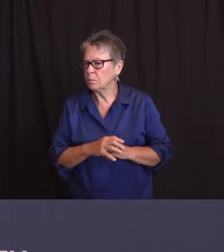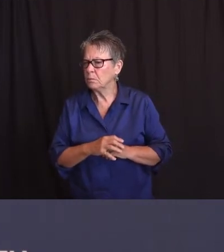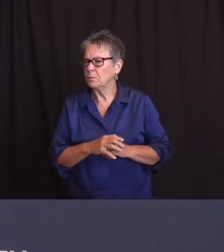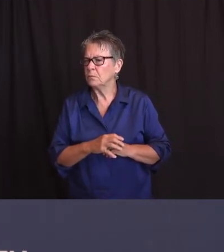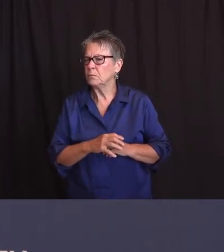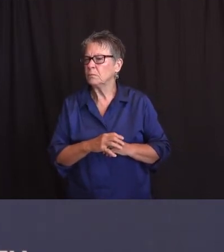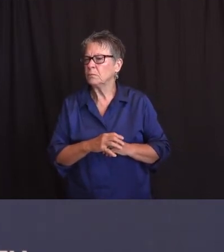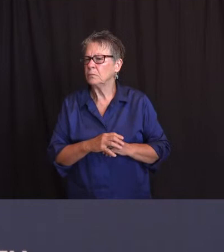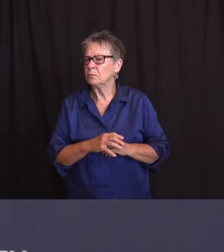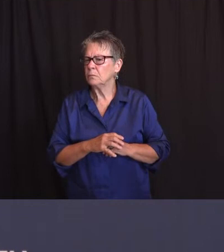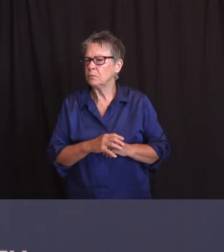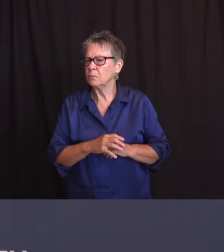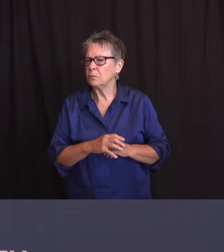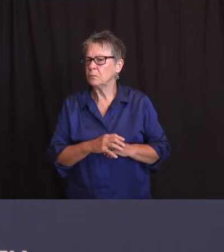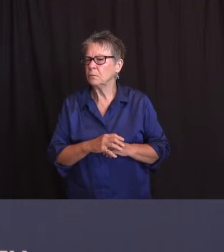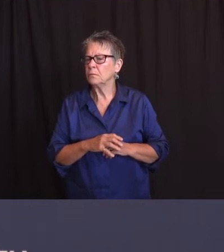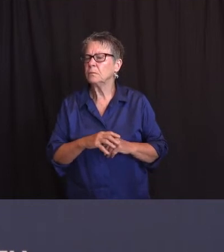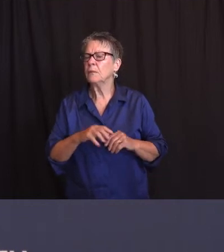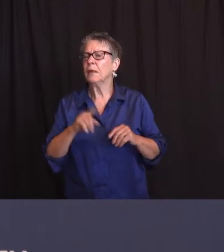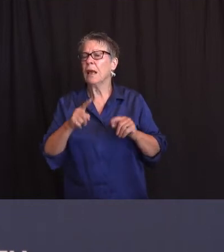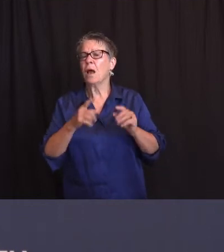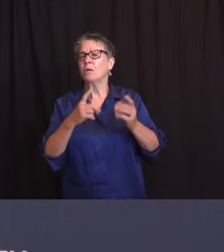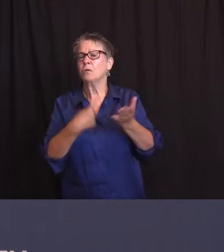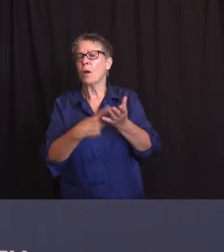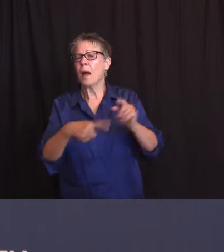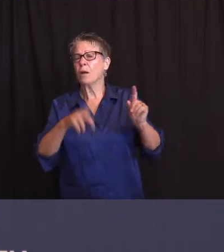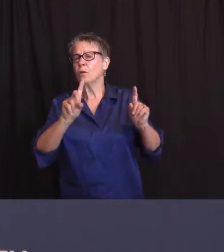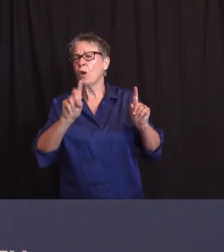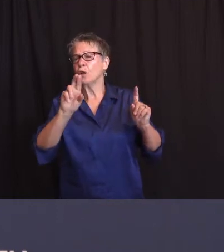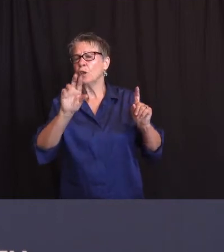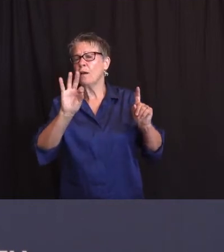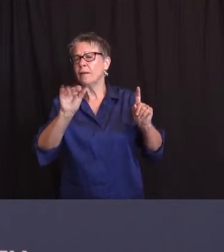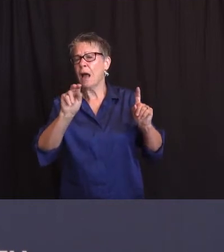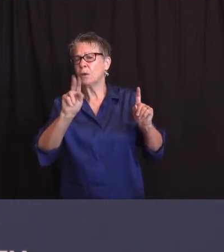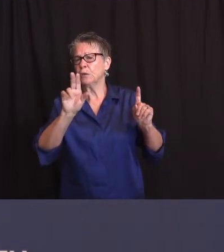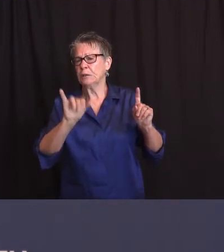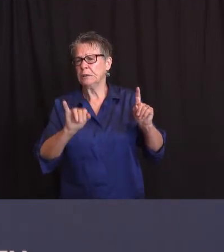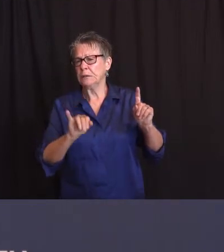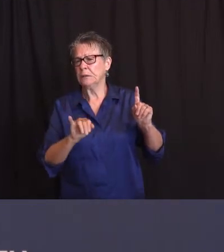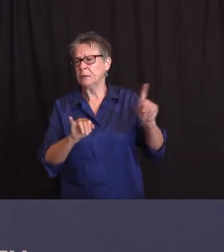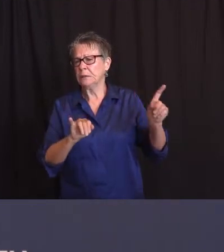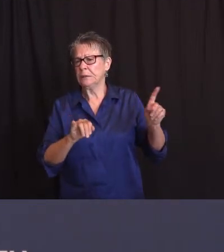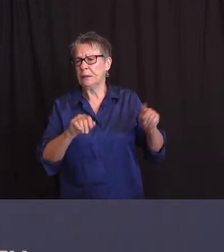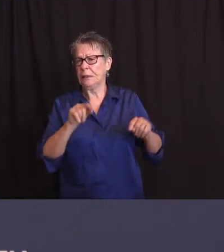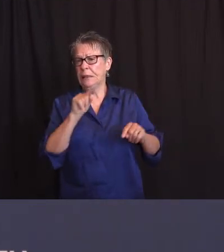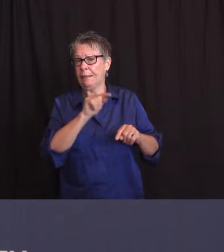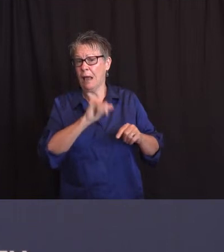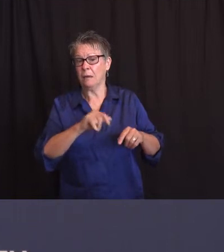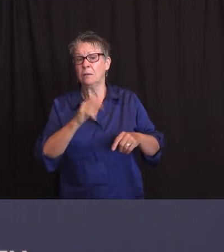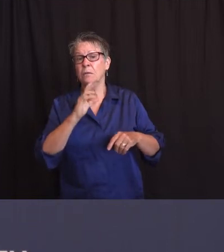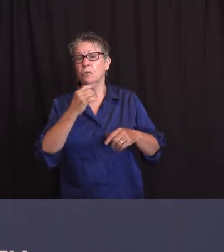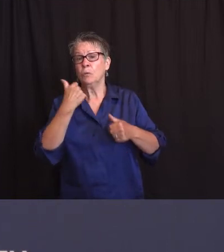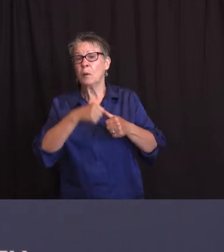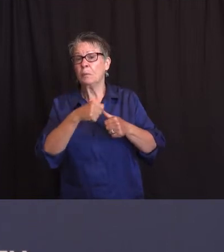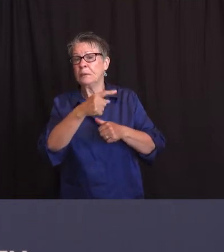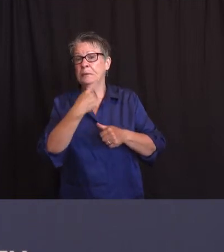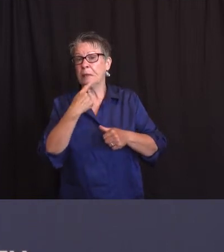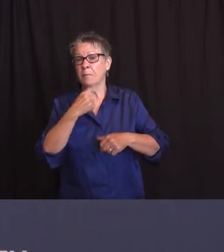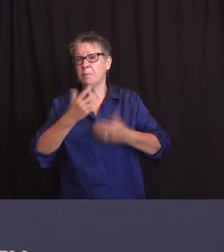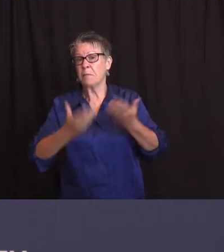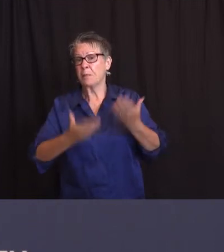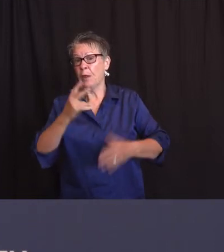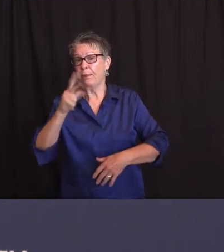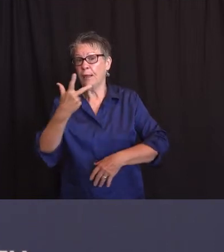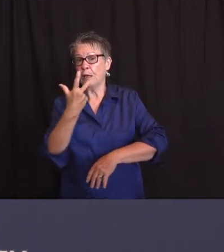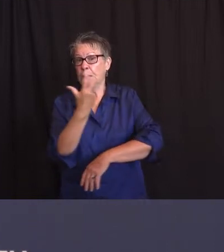the discussion of the so-called booster shot, which is to be determined. But in the places where they're doing the booster shot, Israel